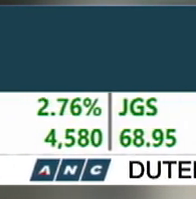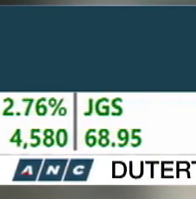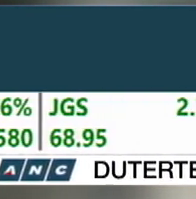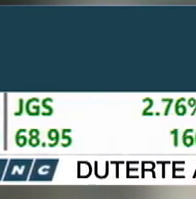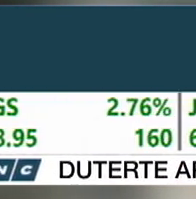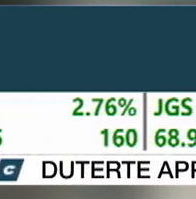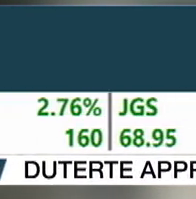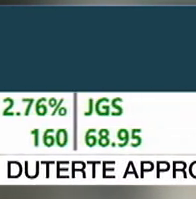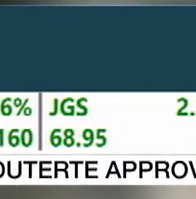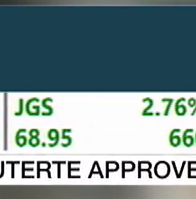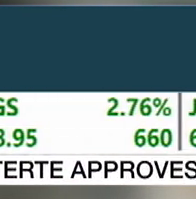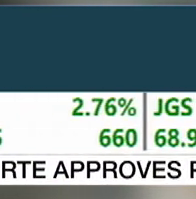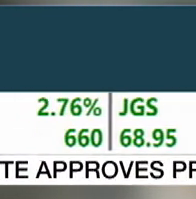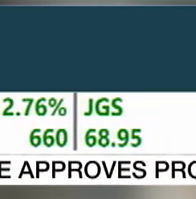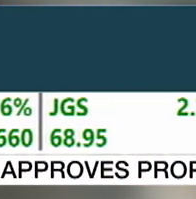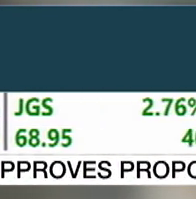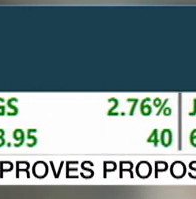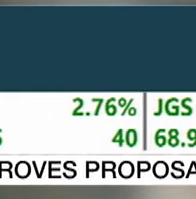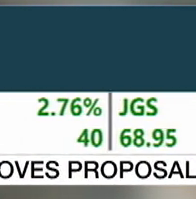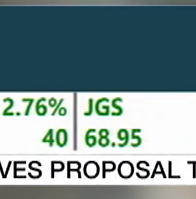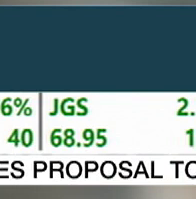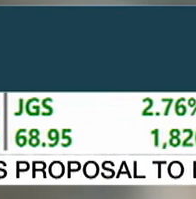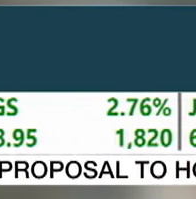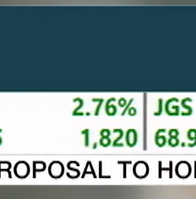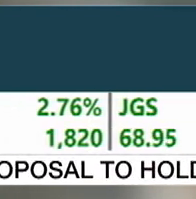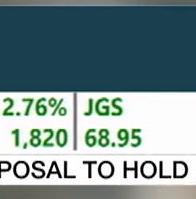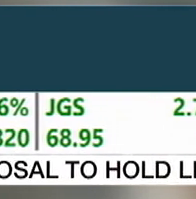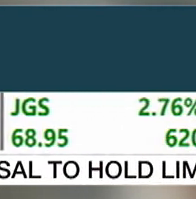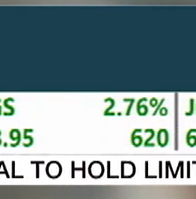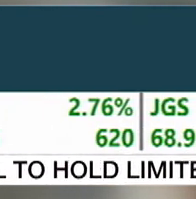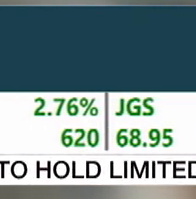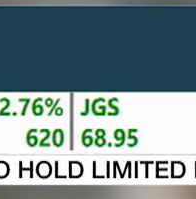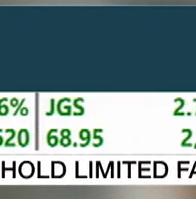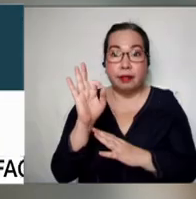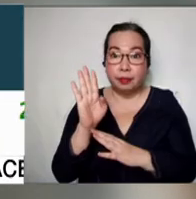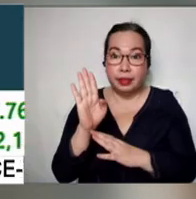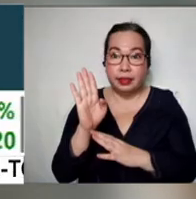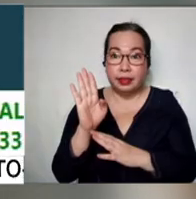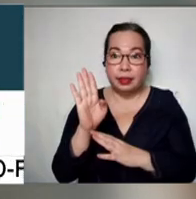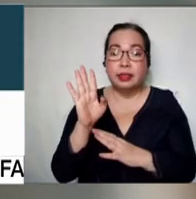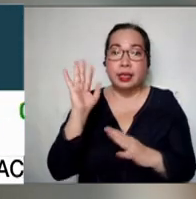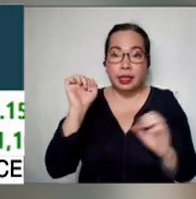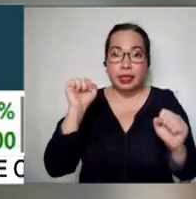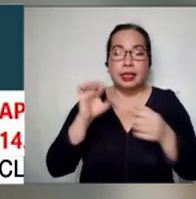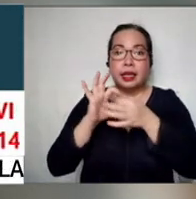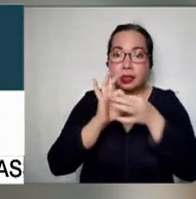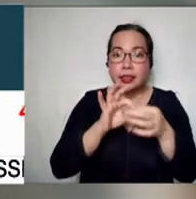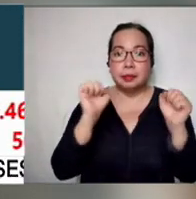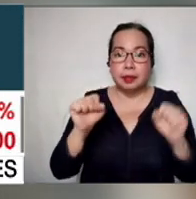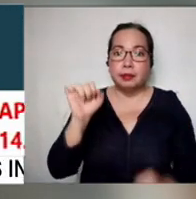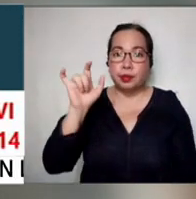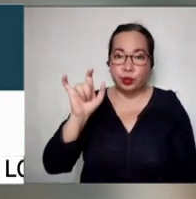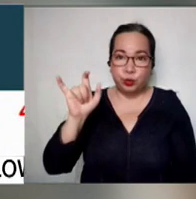seen in the FB, no, in FB. We hope to link also in YouTube, no, and this will